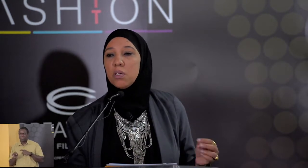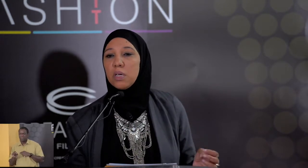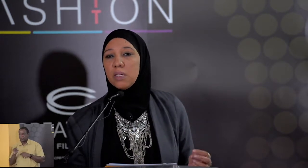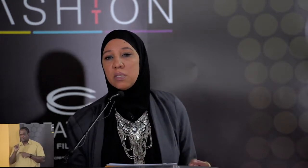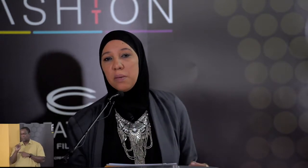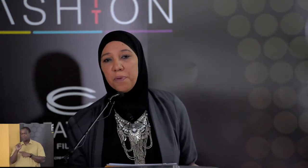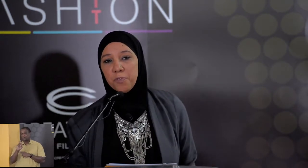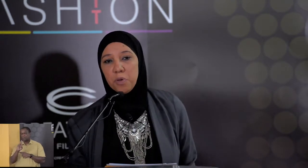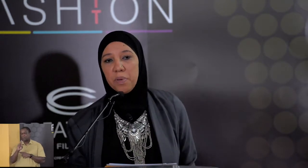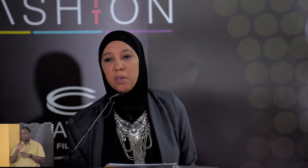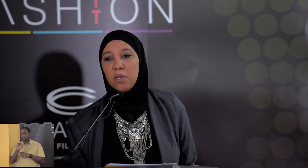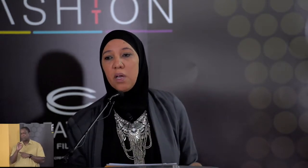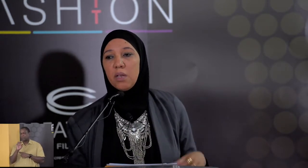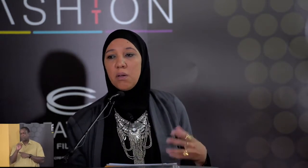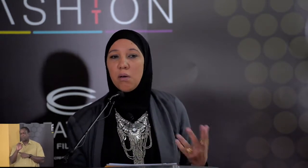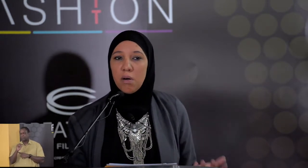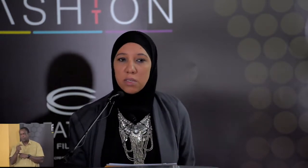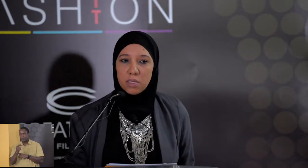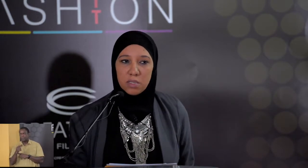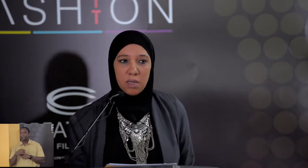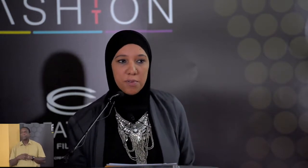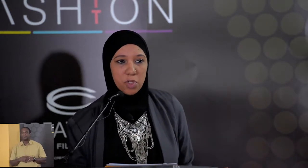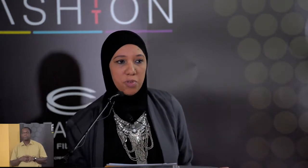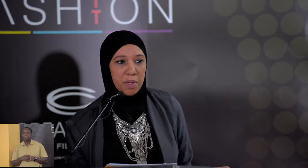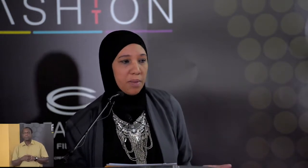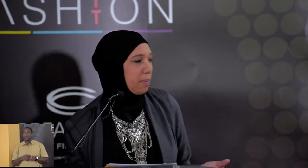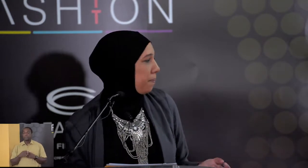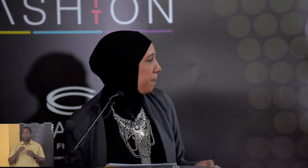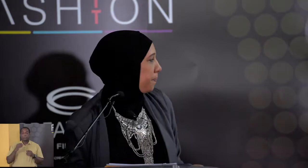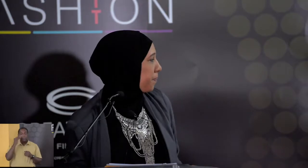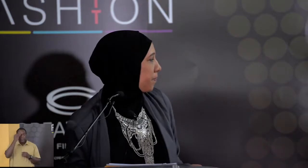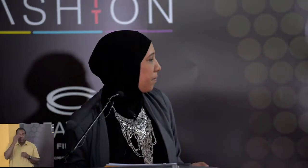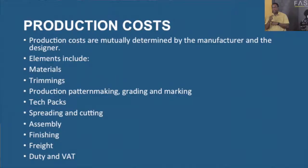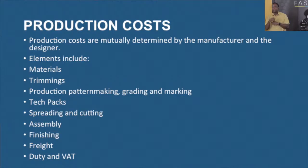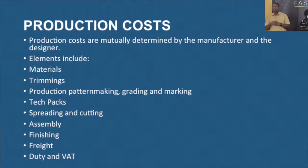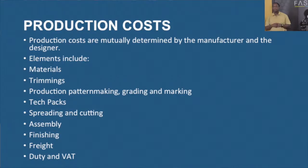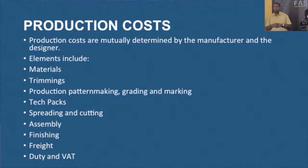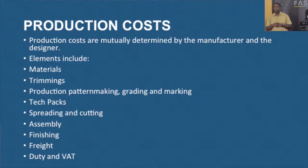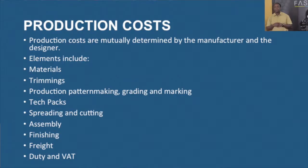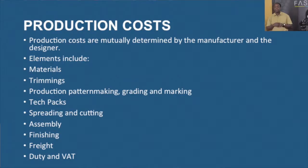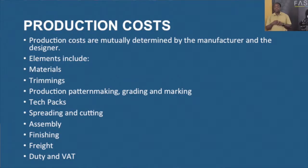want to look at the type of trimming and the cost of the trimming.